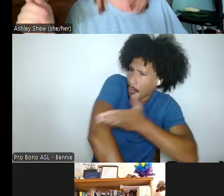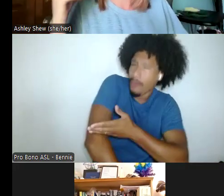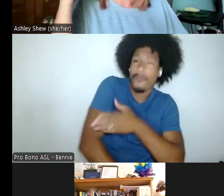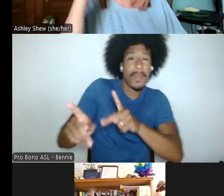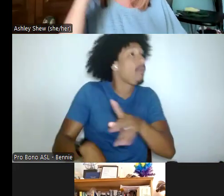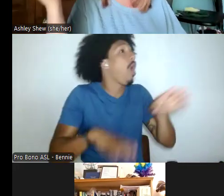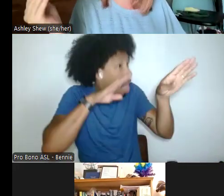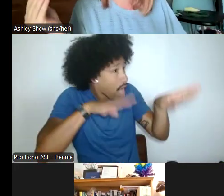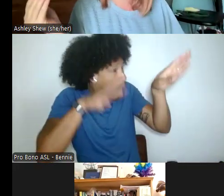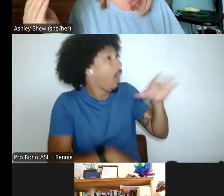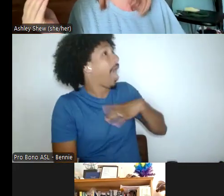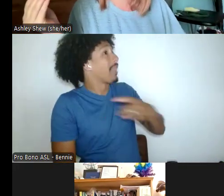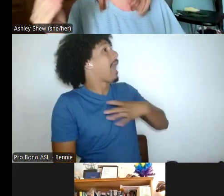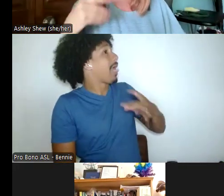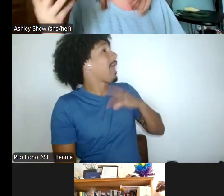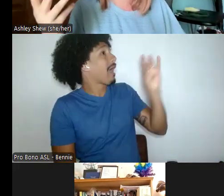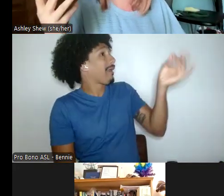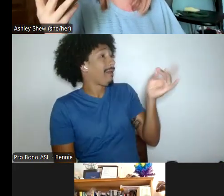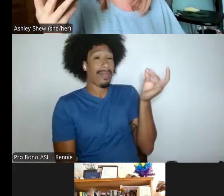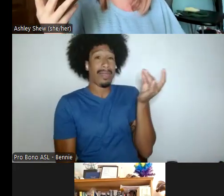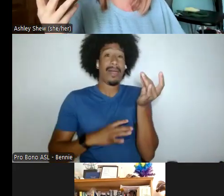it's okay, they're still left in a lurch